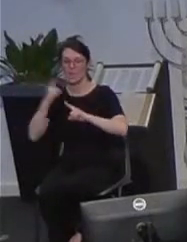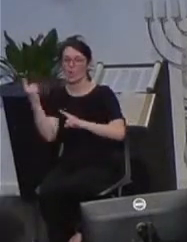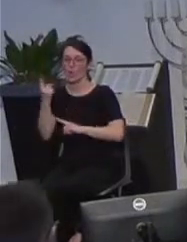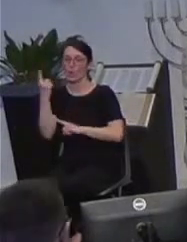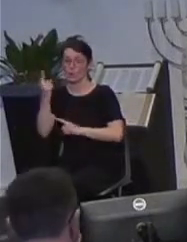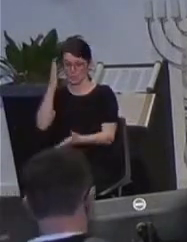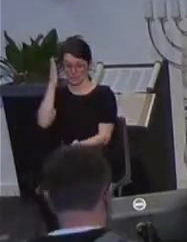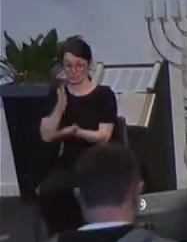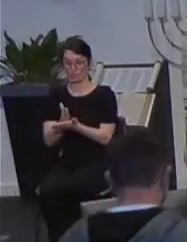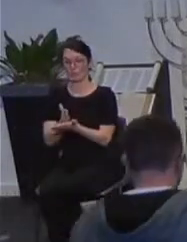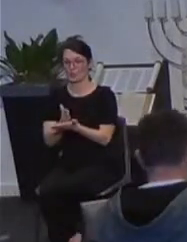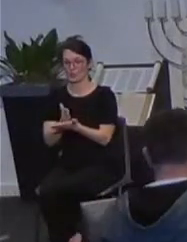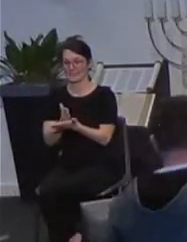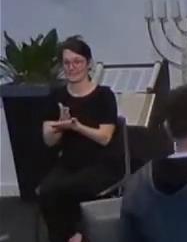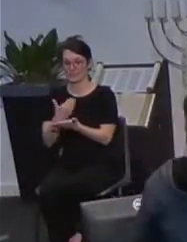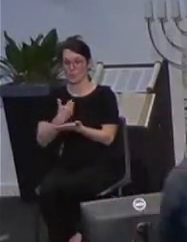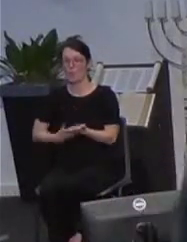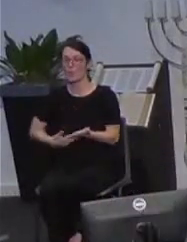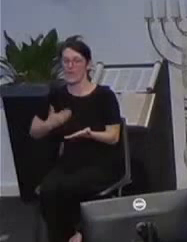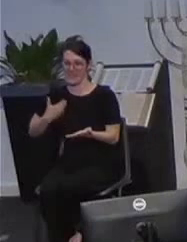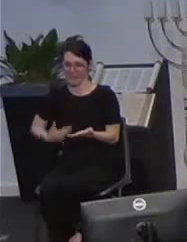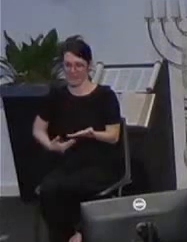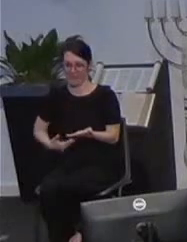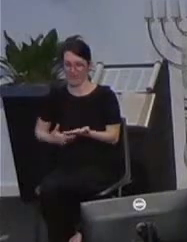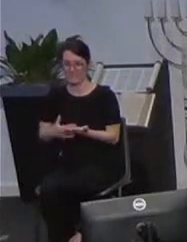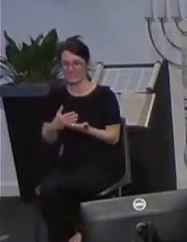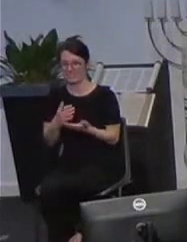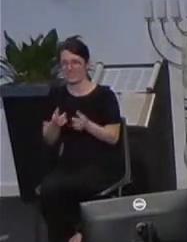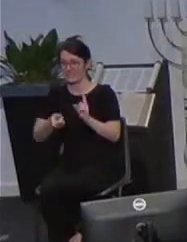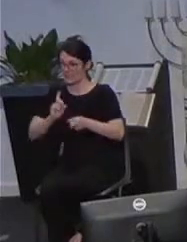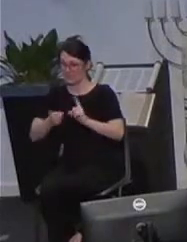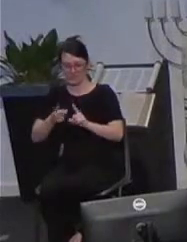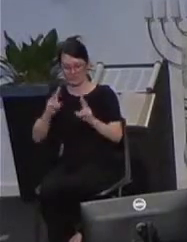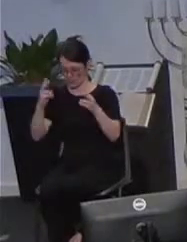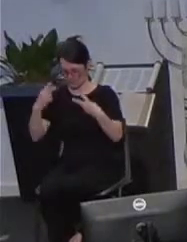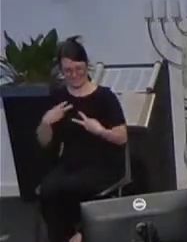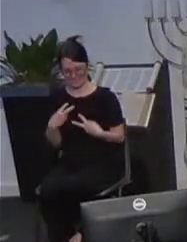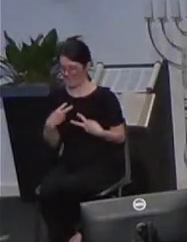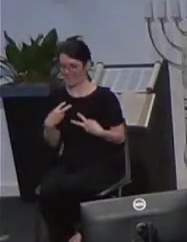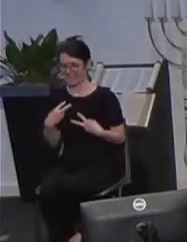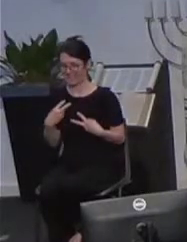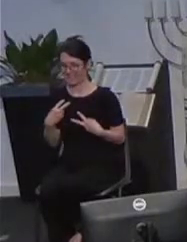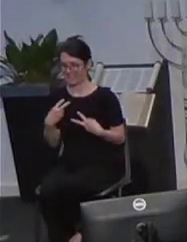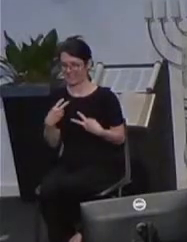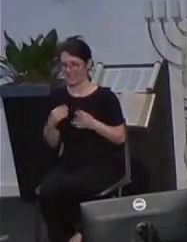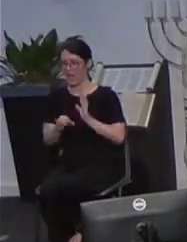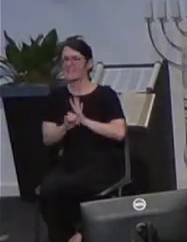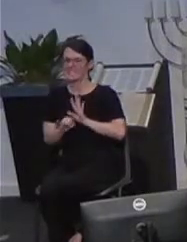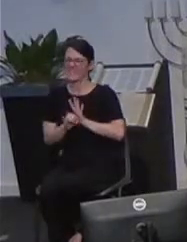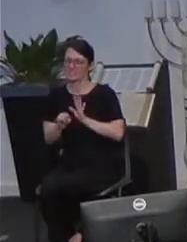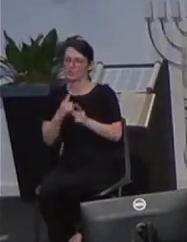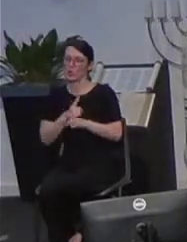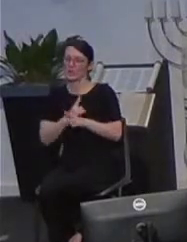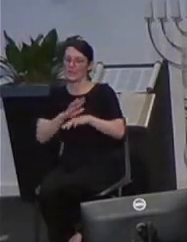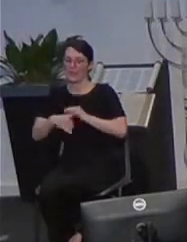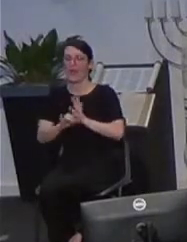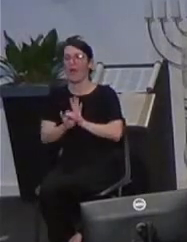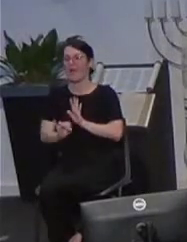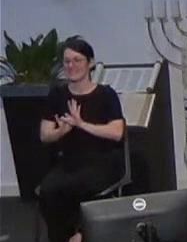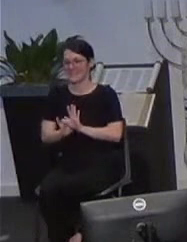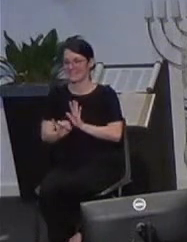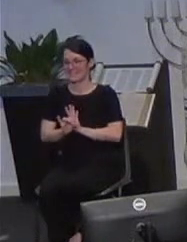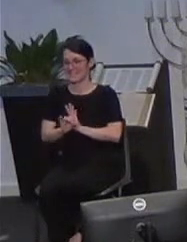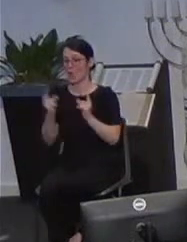are, even though we don't always see it ourselves. And so it's a very positive passage. And,